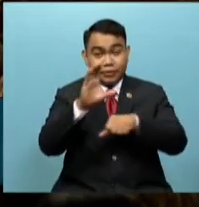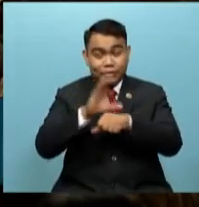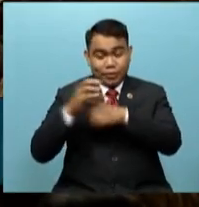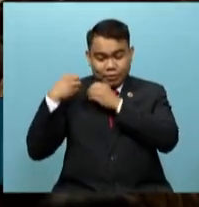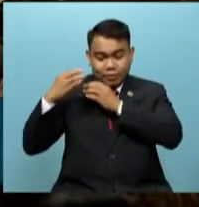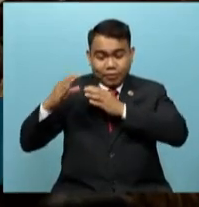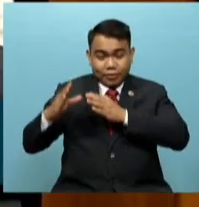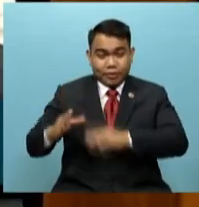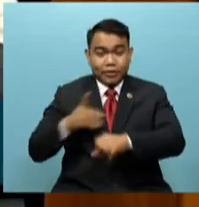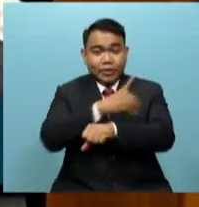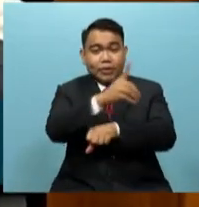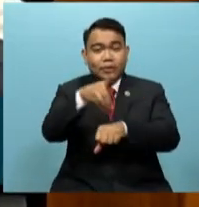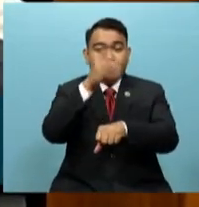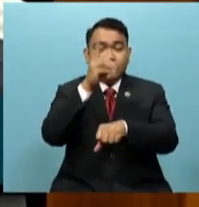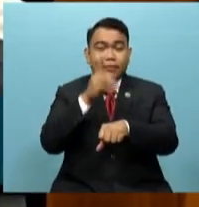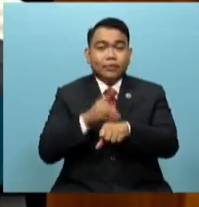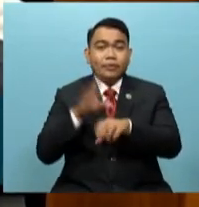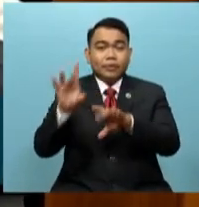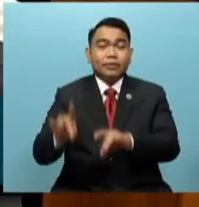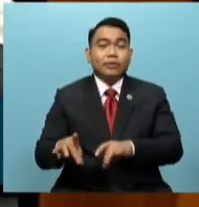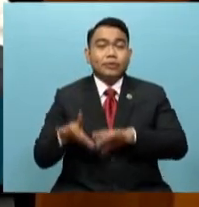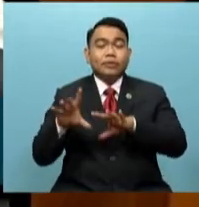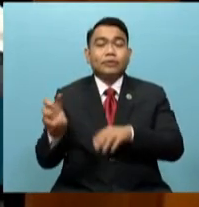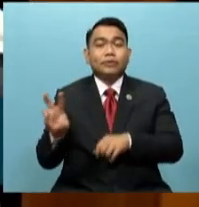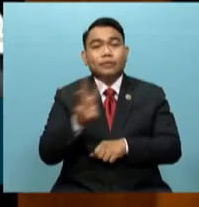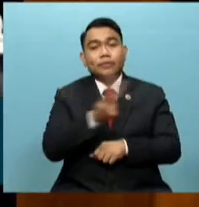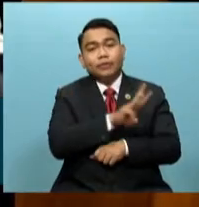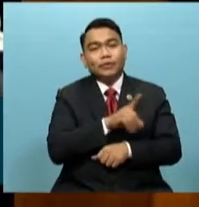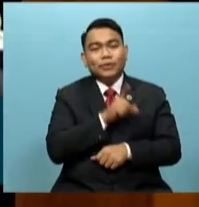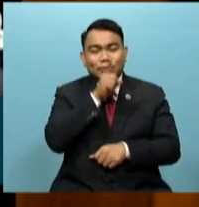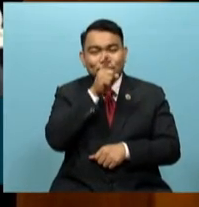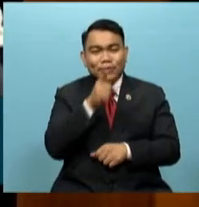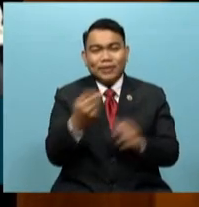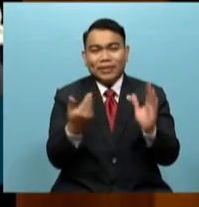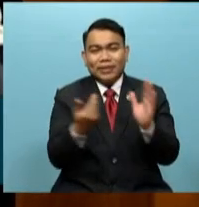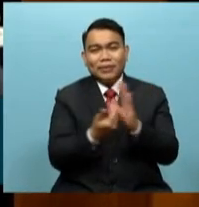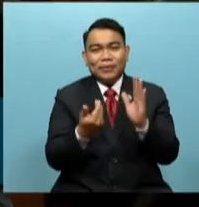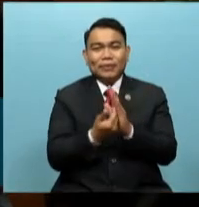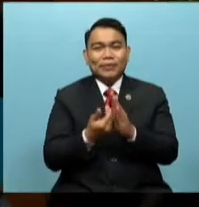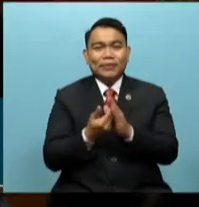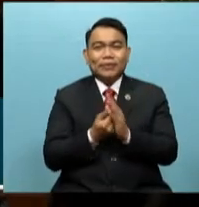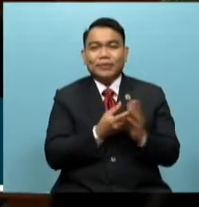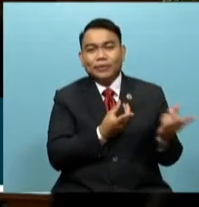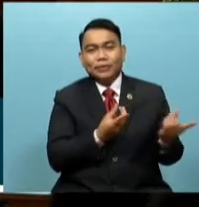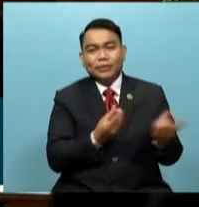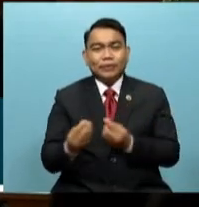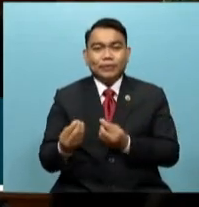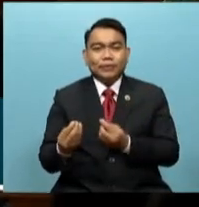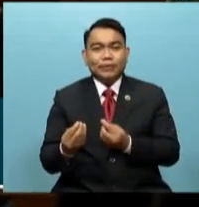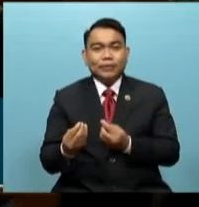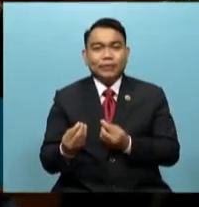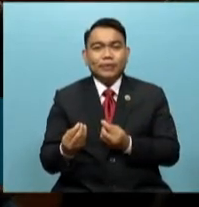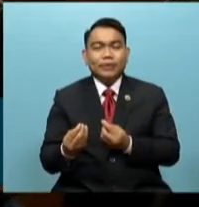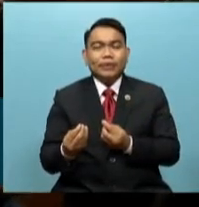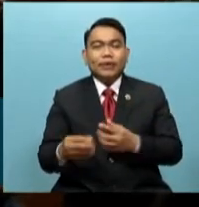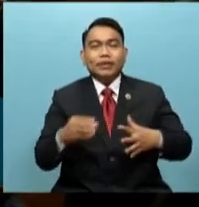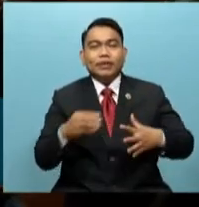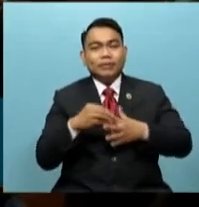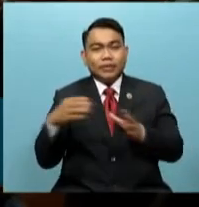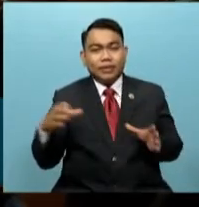the Ecclesiastical District of Australia West is truly evident as they conducted another special gathering